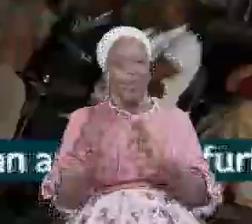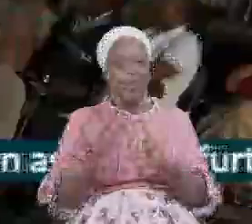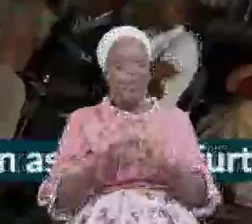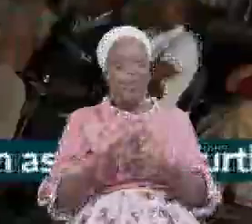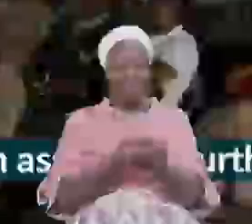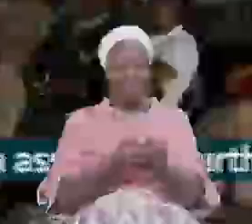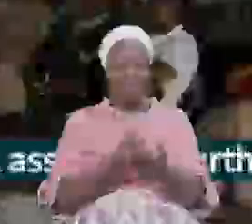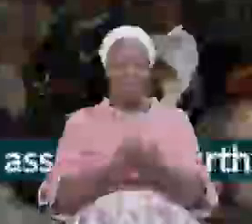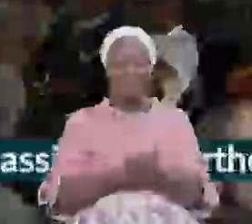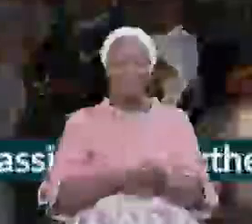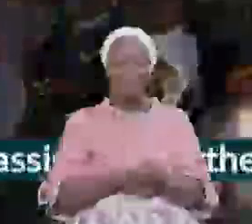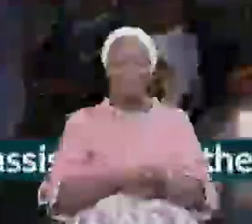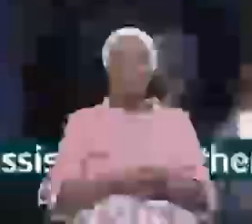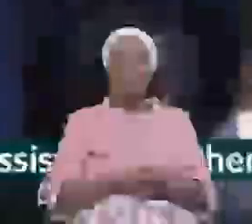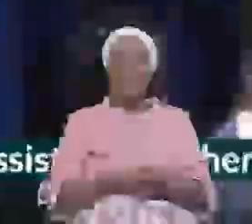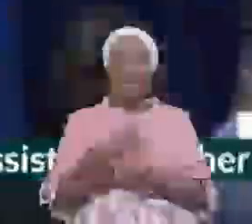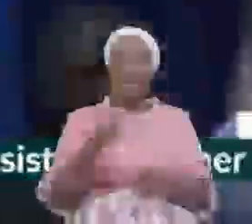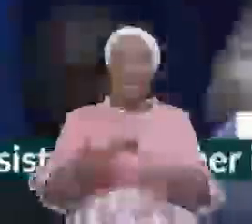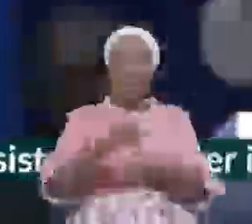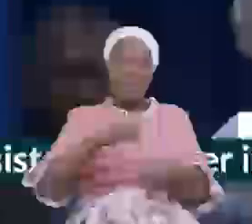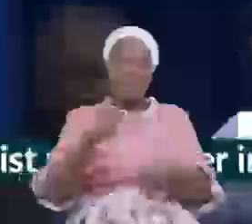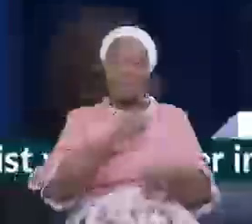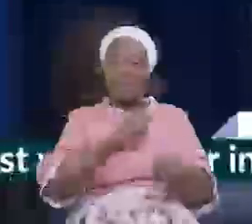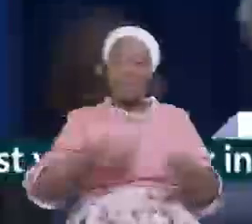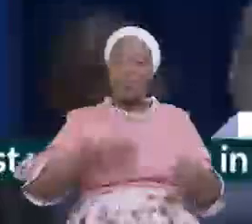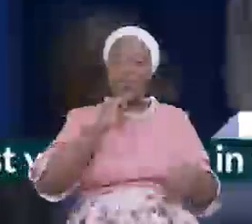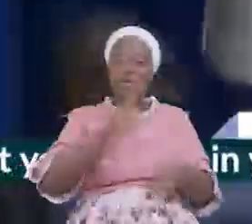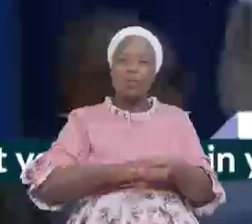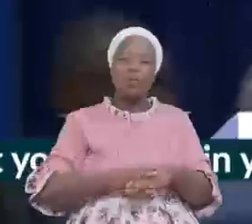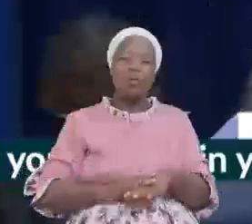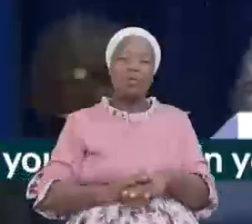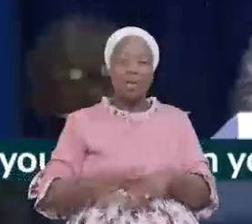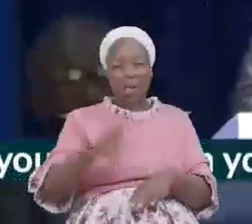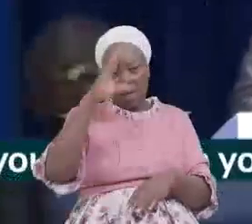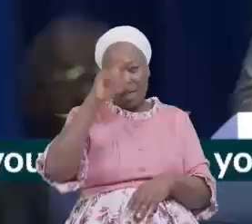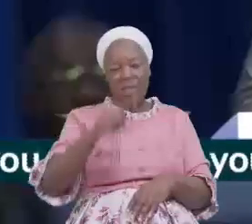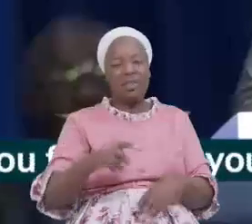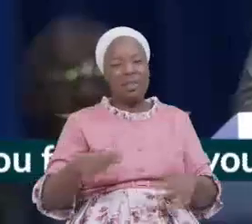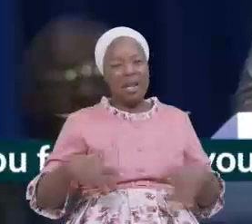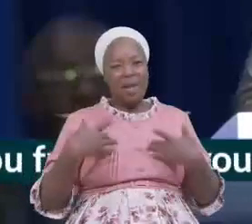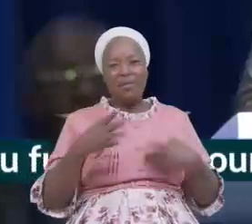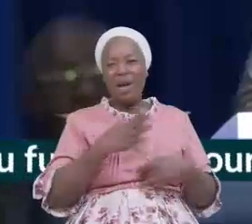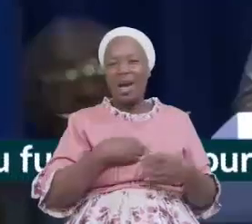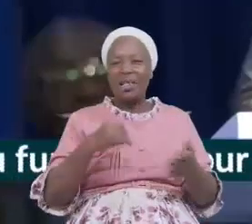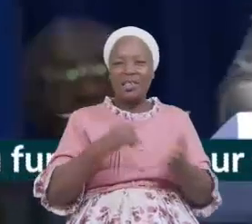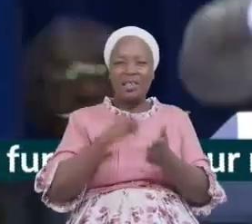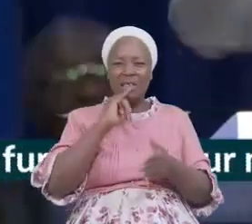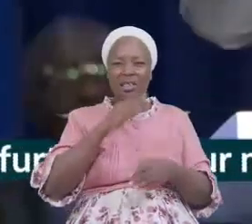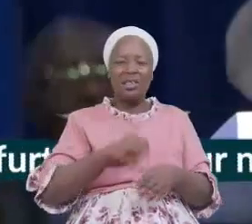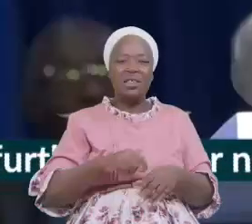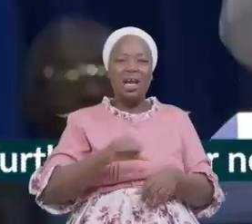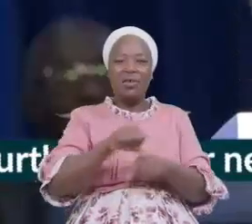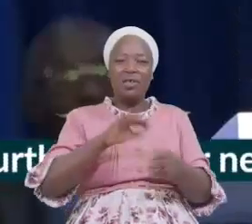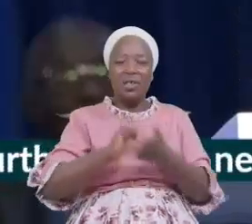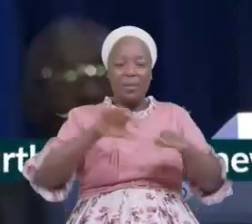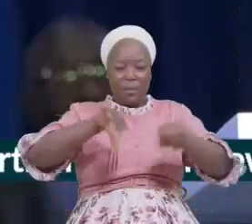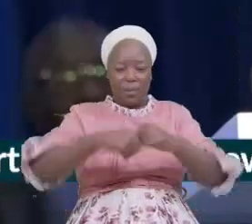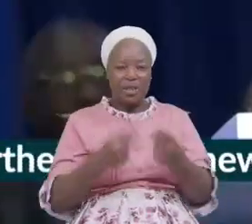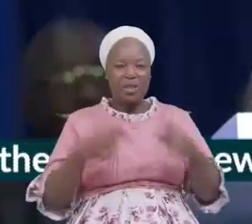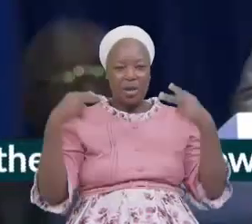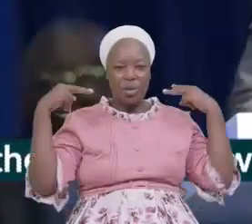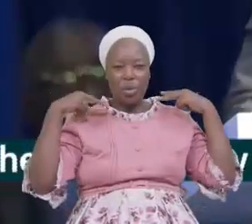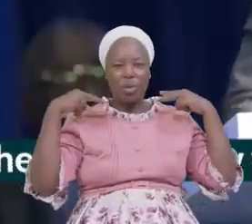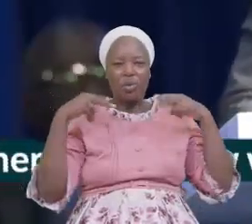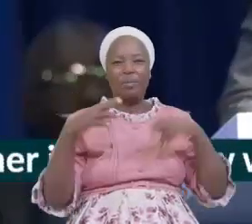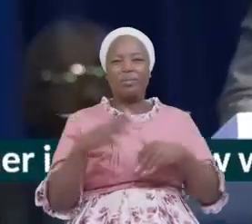The anointing of God is upon his life, and it is the anointing that breaks the yoke.